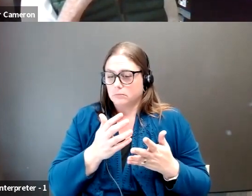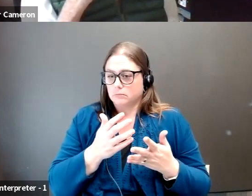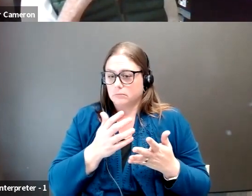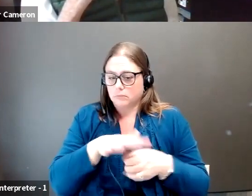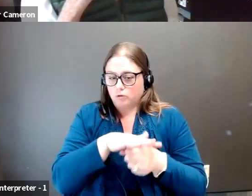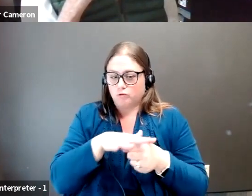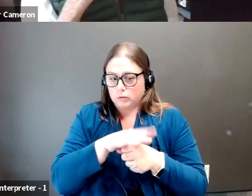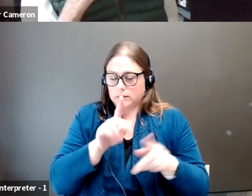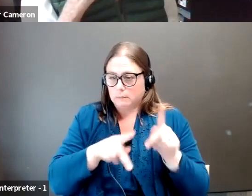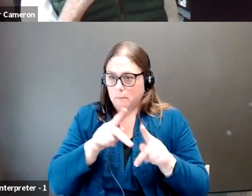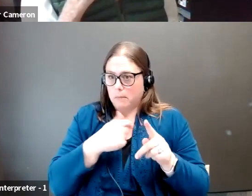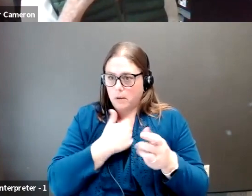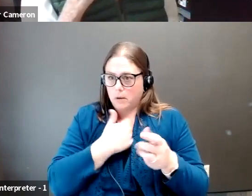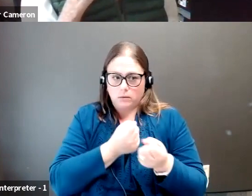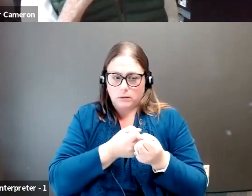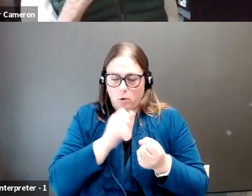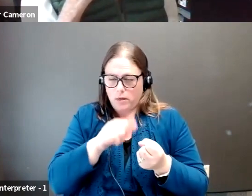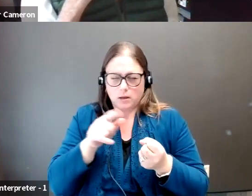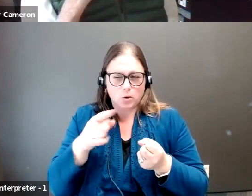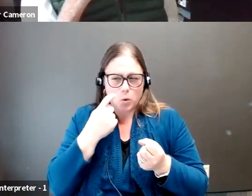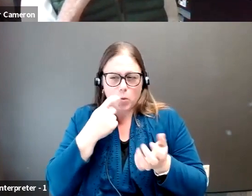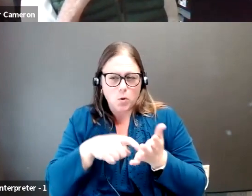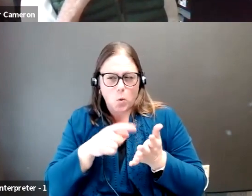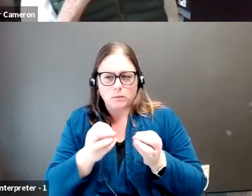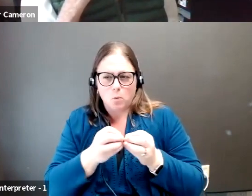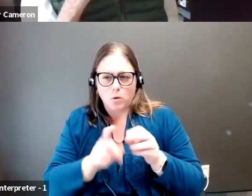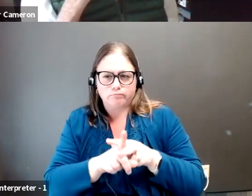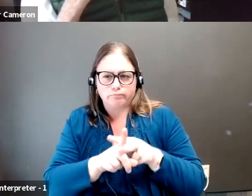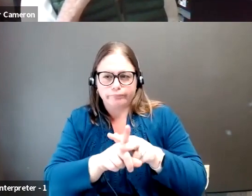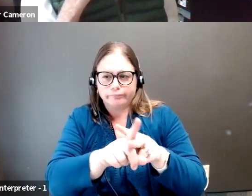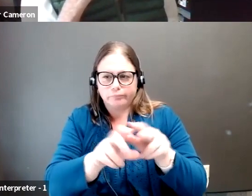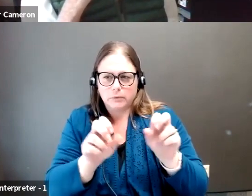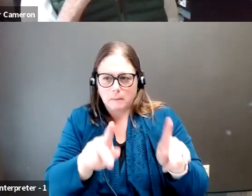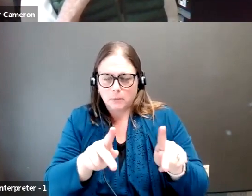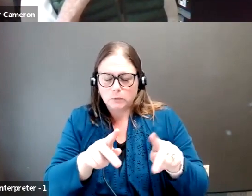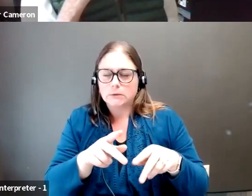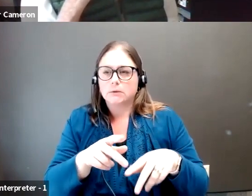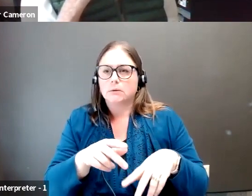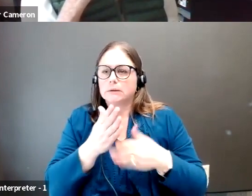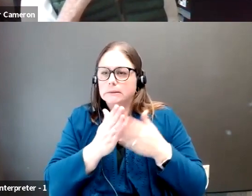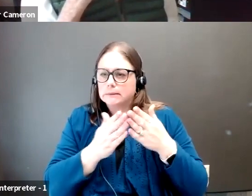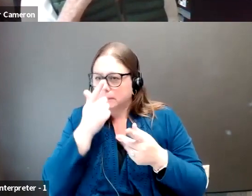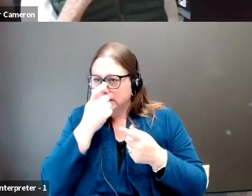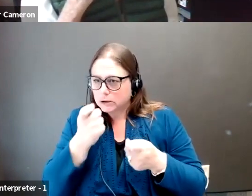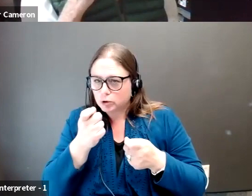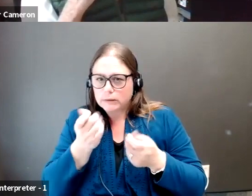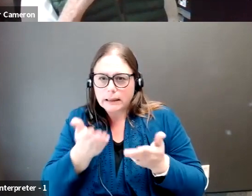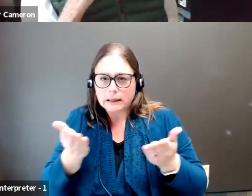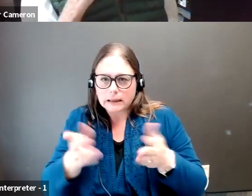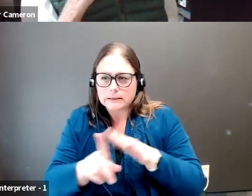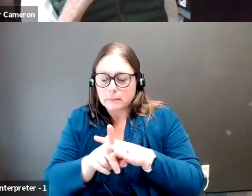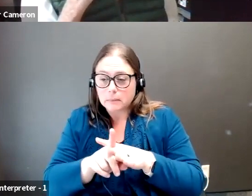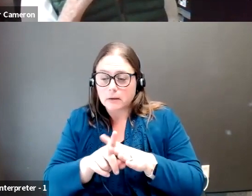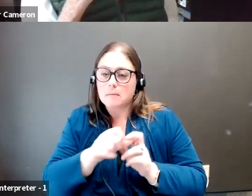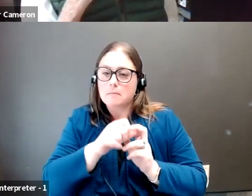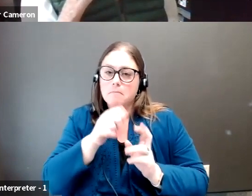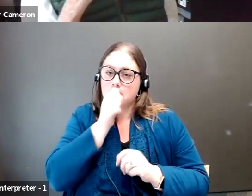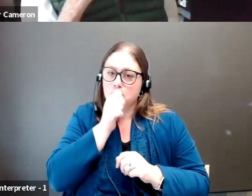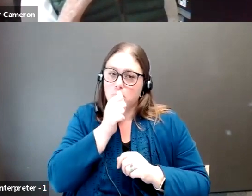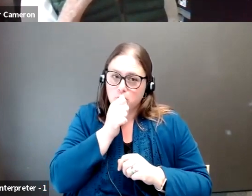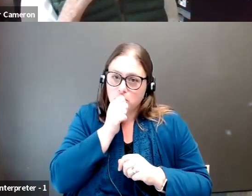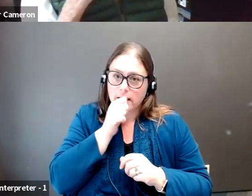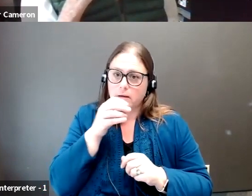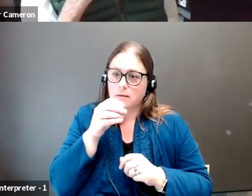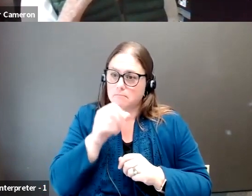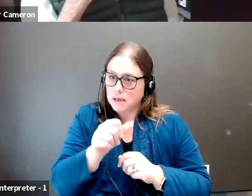going to begin to see some opportunities for that more in the future. So I think, again, there's some really interesting opportunities for both the private pay type of service that